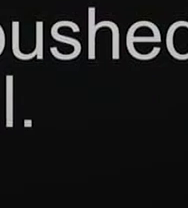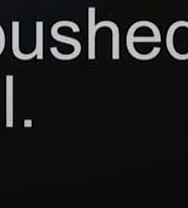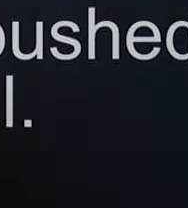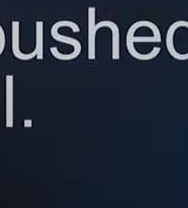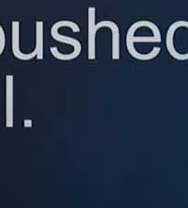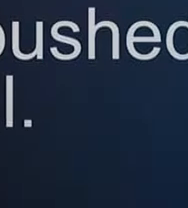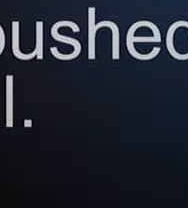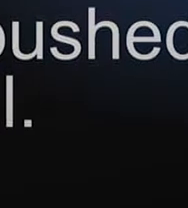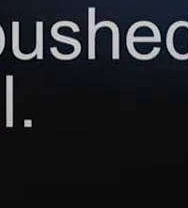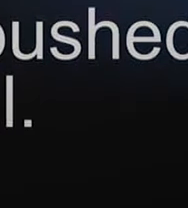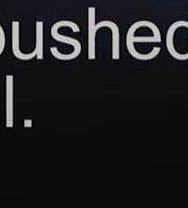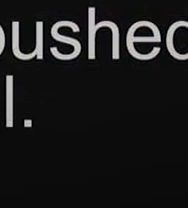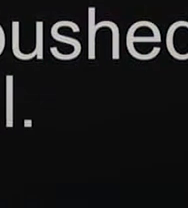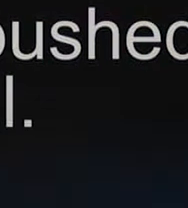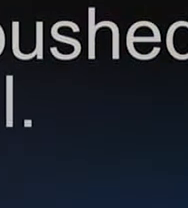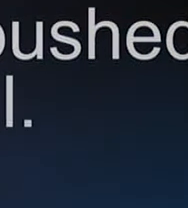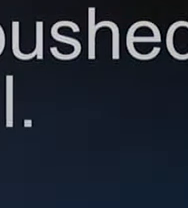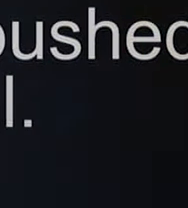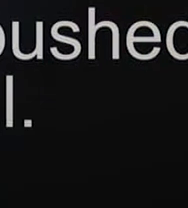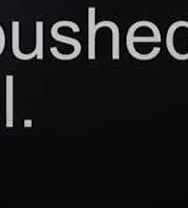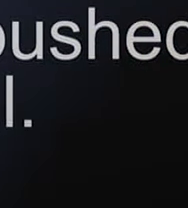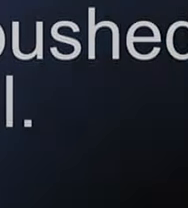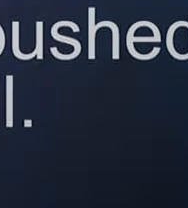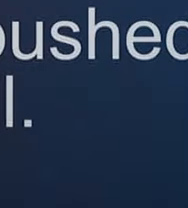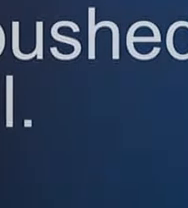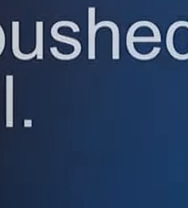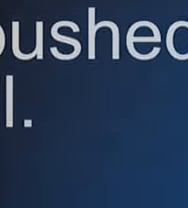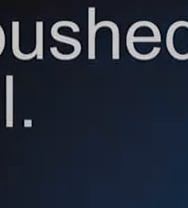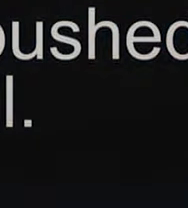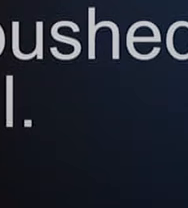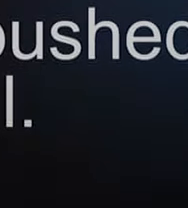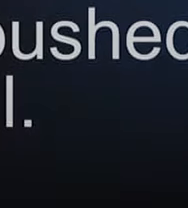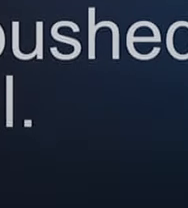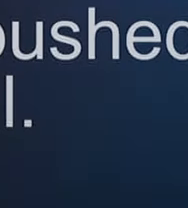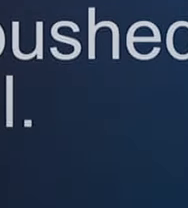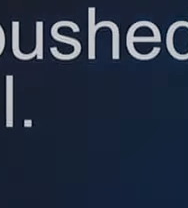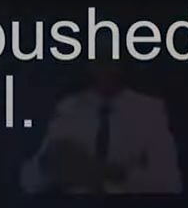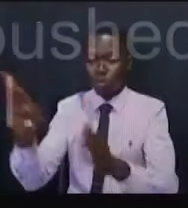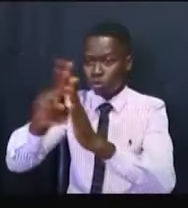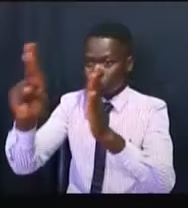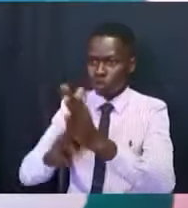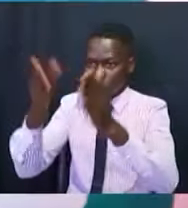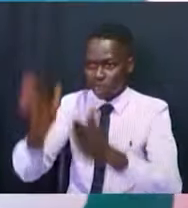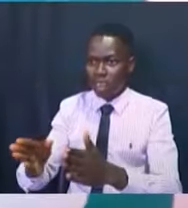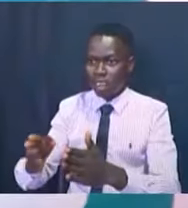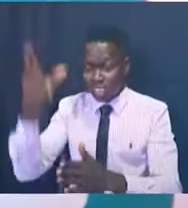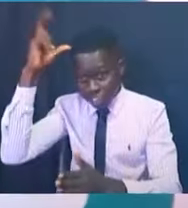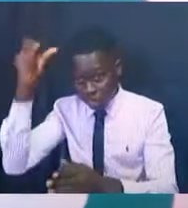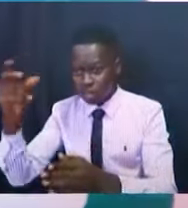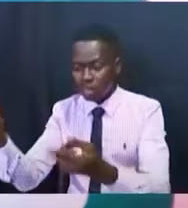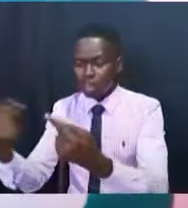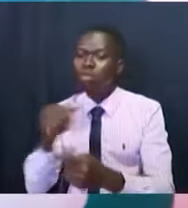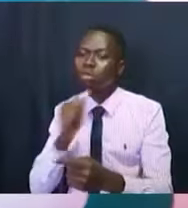corruption of the inhabitants of the earth. And that is the nature of its ruler. He came not but to steal, to kill,